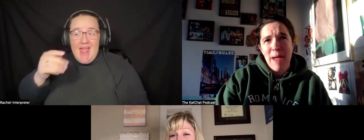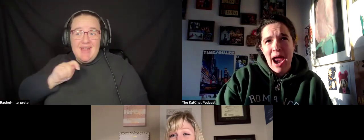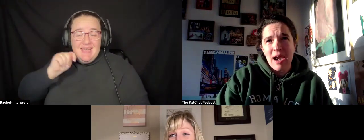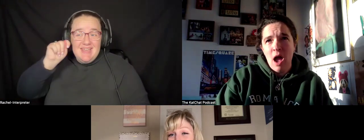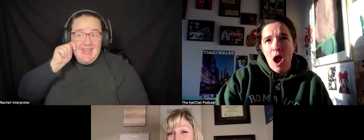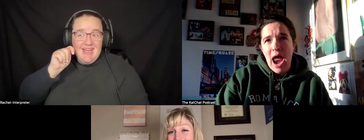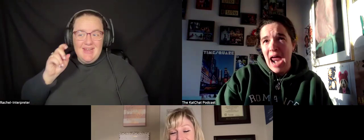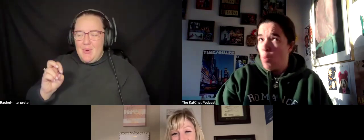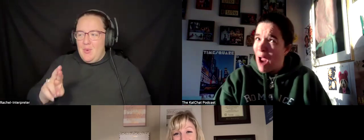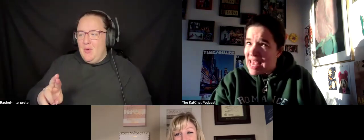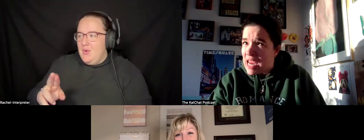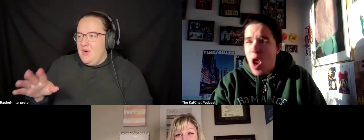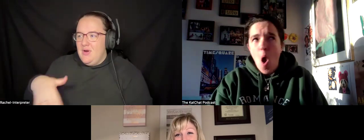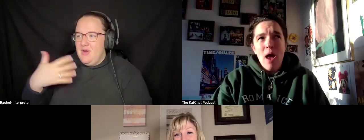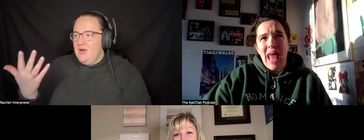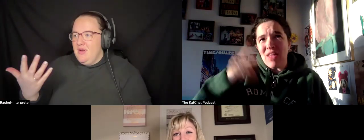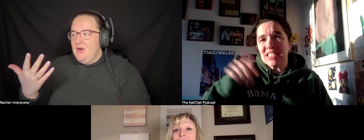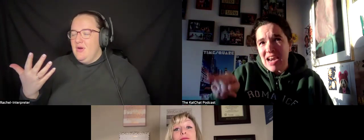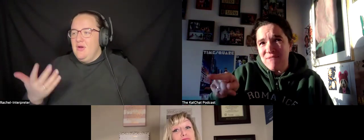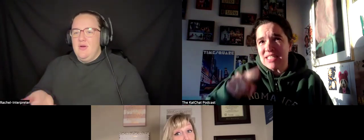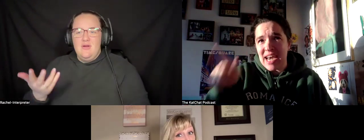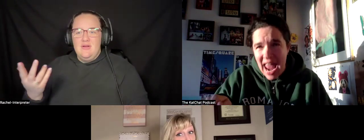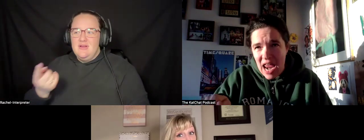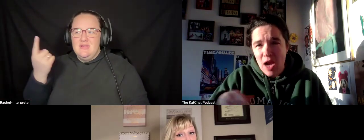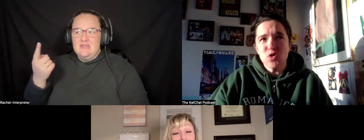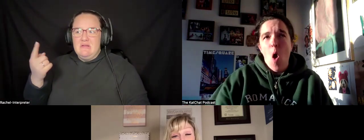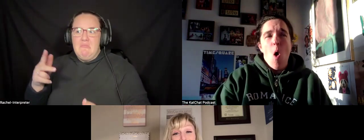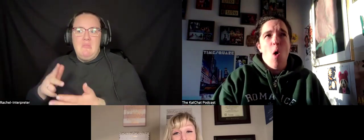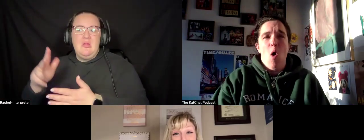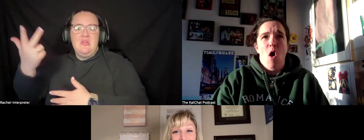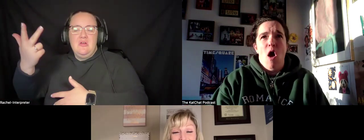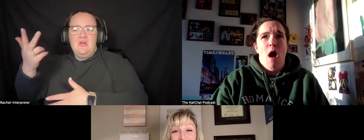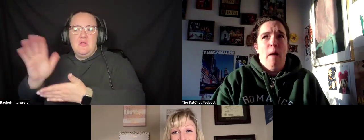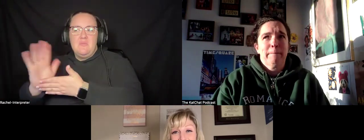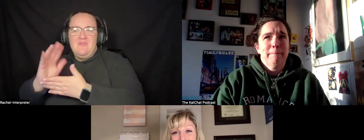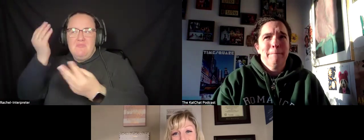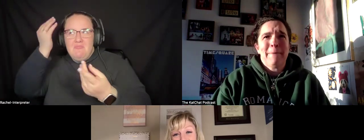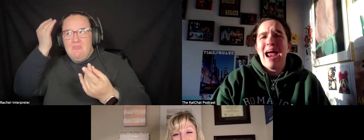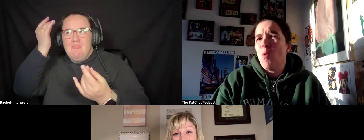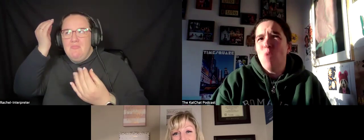whited man and a whitey. Now they're different than names. Or